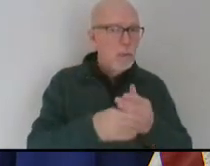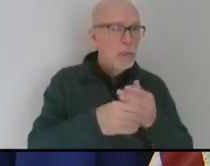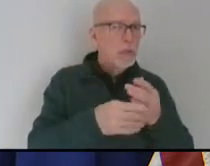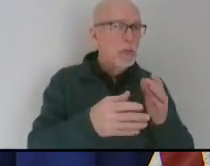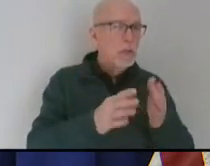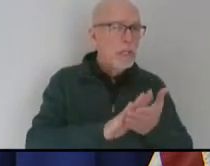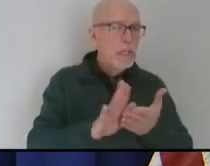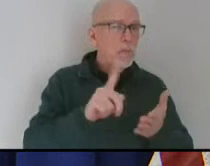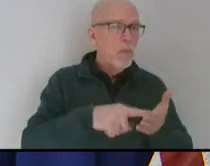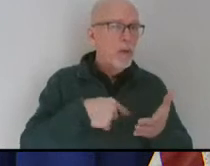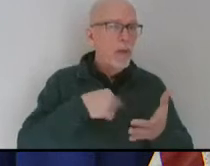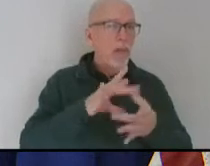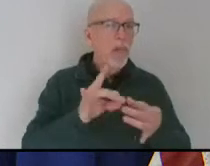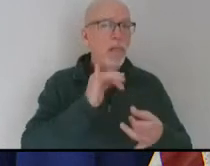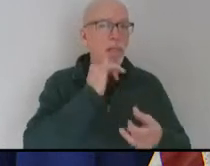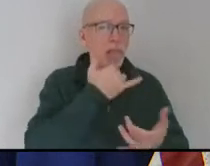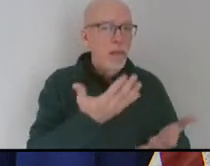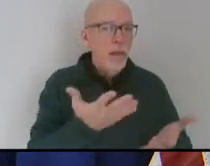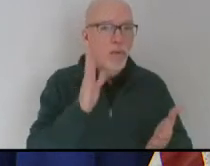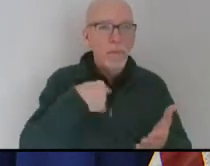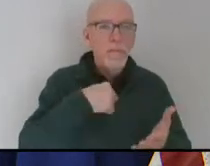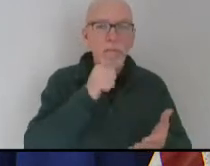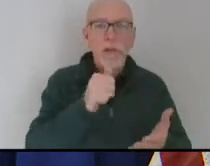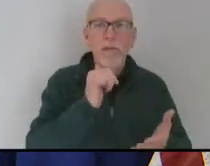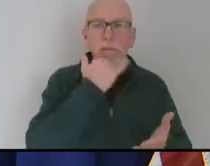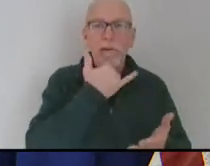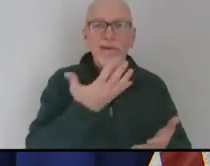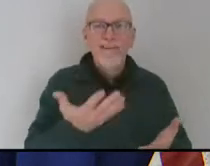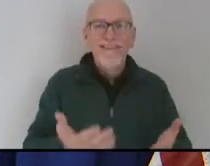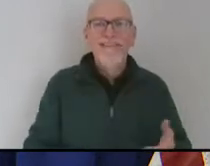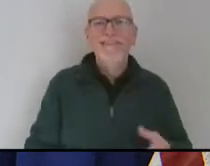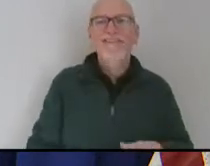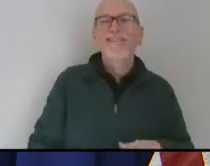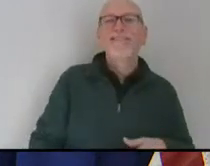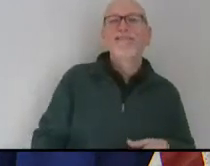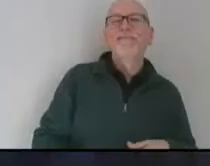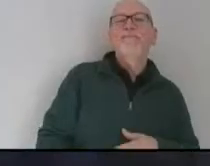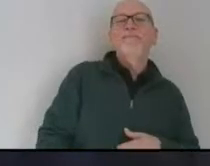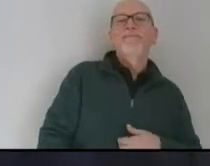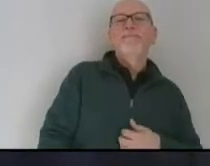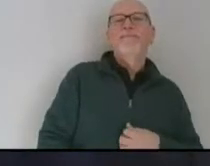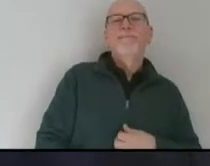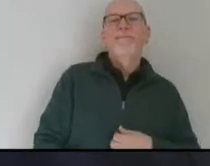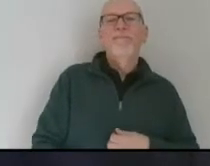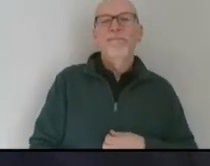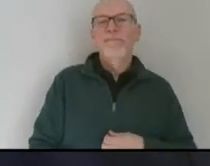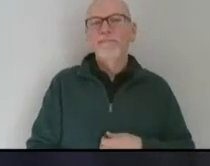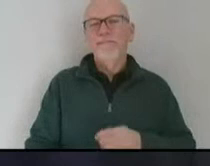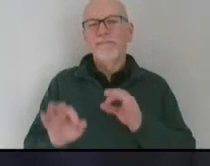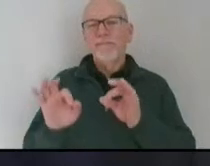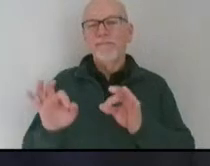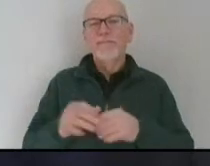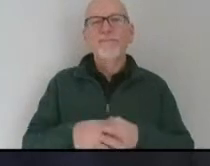up anything that I've said? I hope I didn't mischaracterize any of the intel that we got. No, there's certainly not, Governor, there's nothing to clean